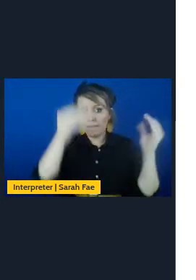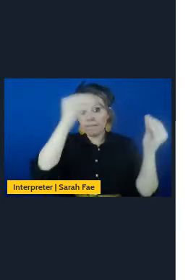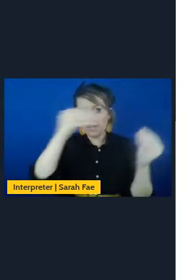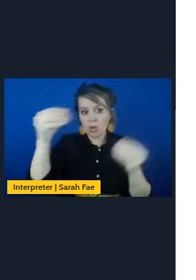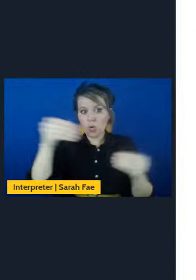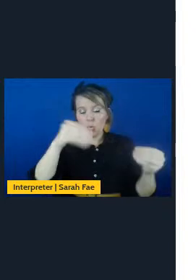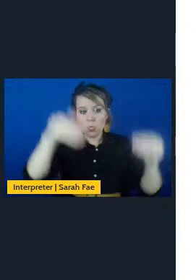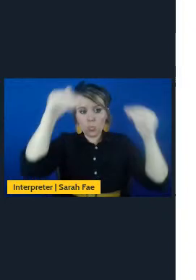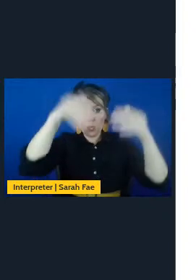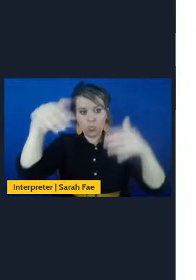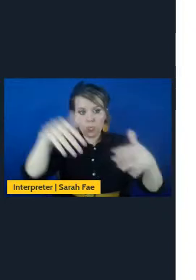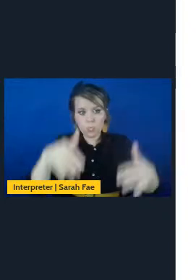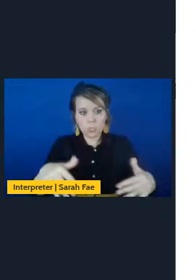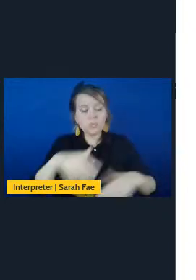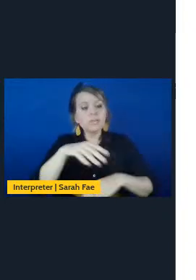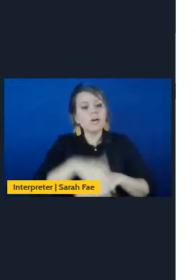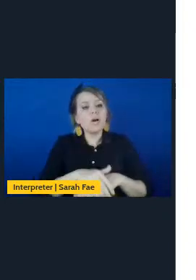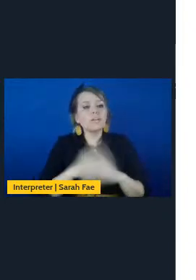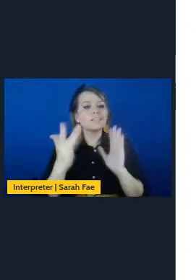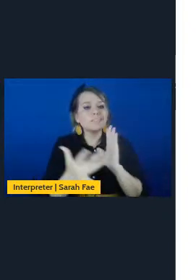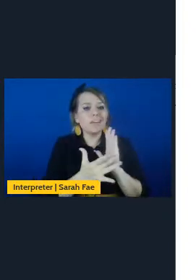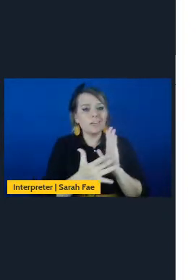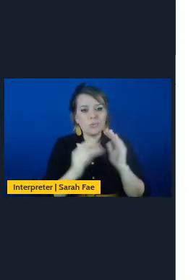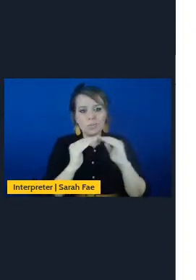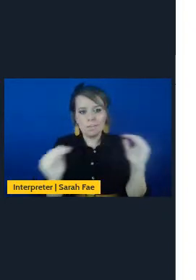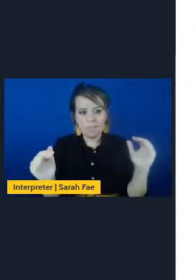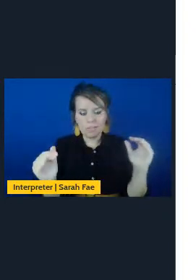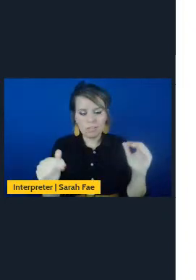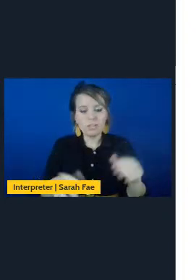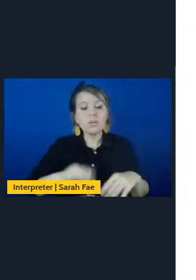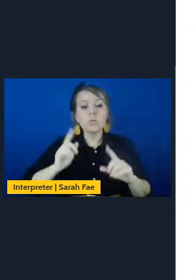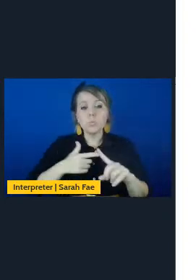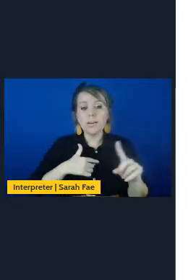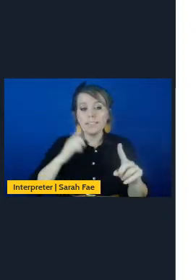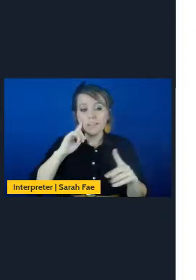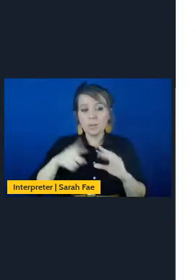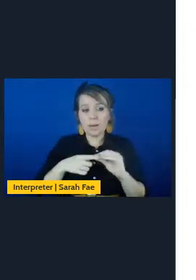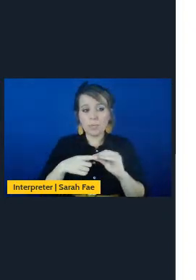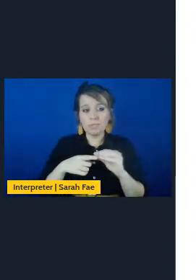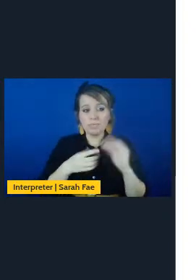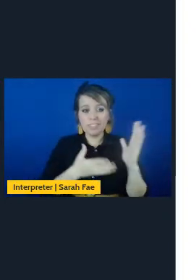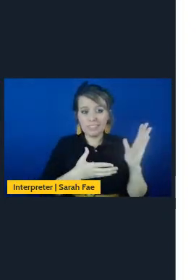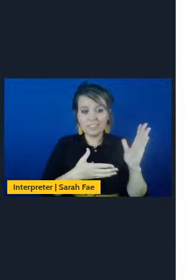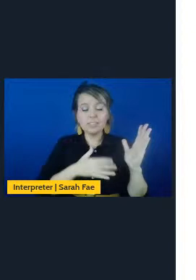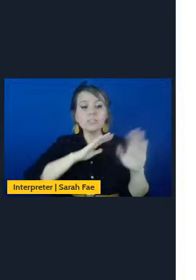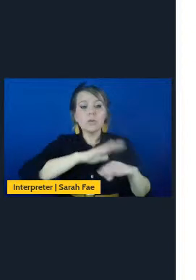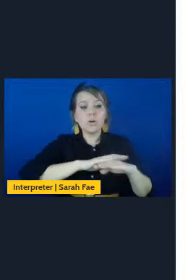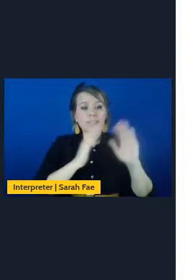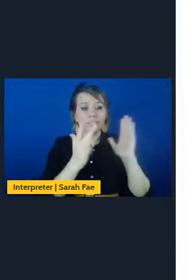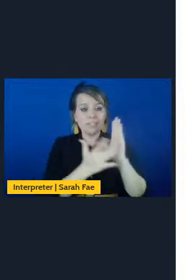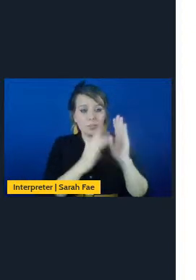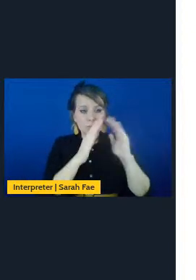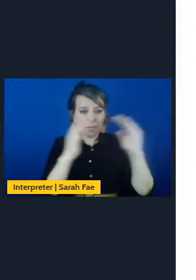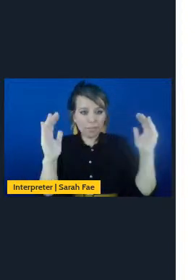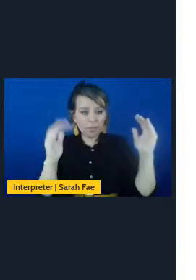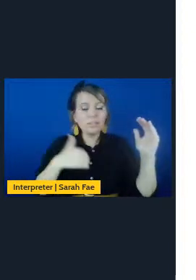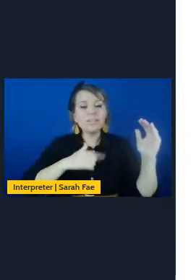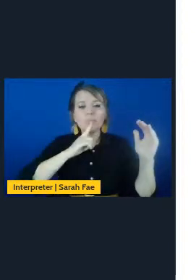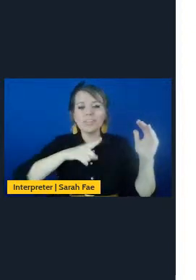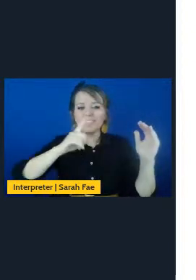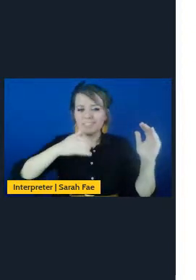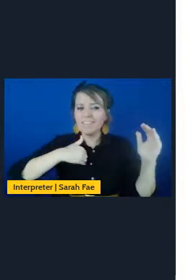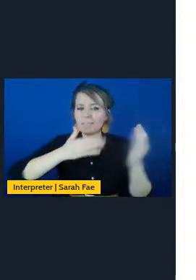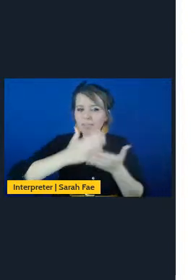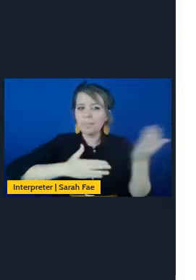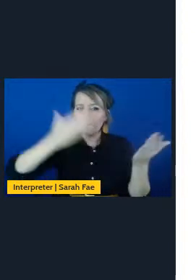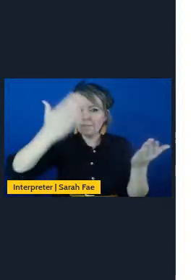a technical level. Now, when I think about this on a technical level, I realize that I'll probably have some front-end applications and